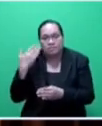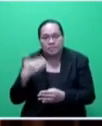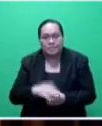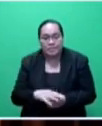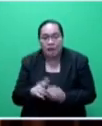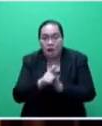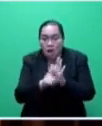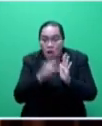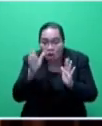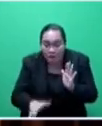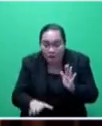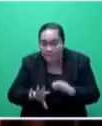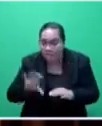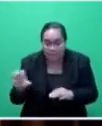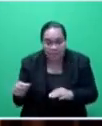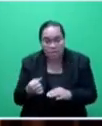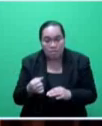Lawyers have to go,